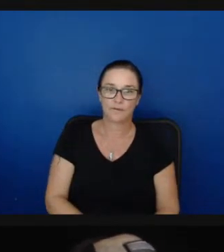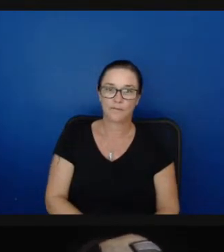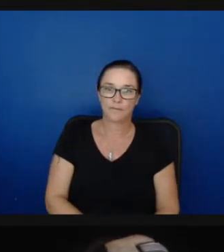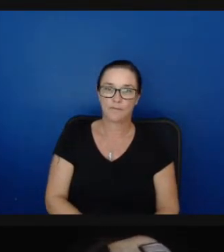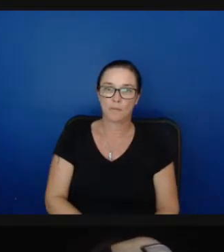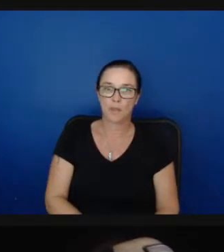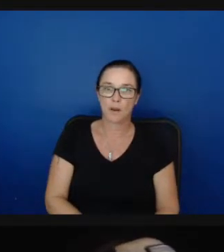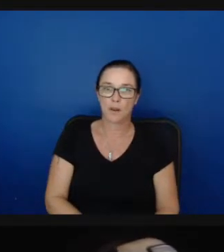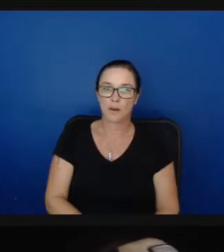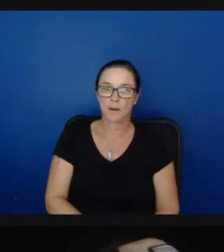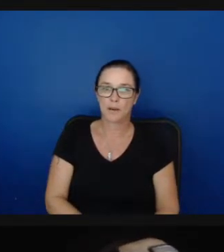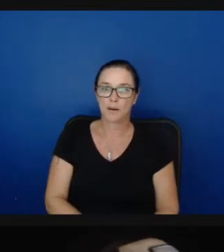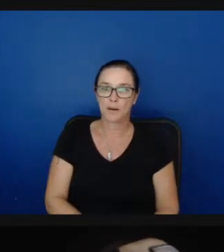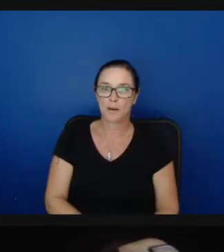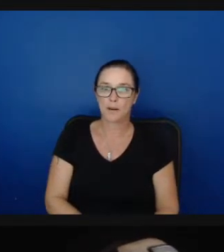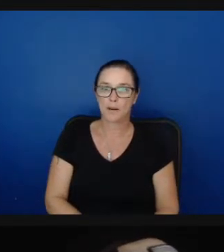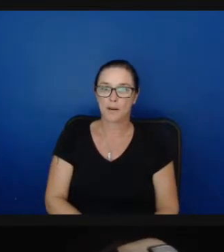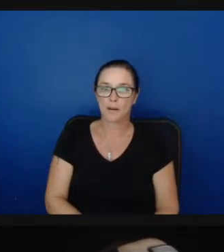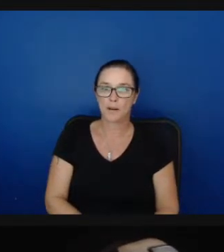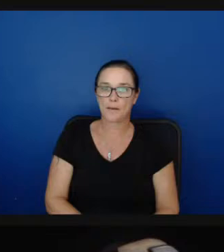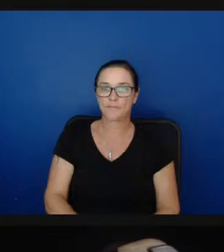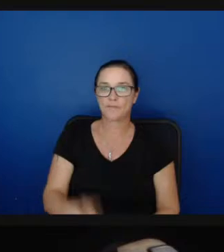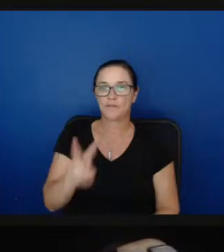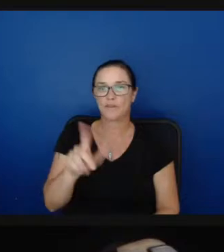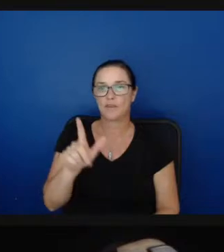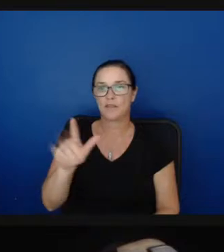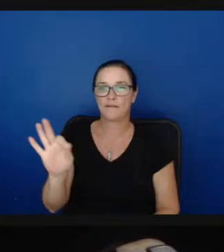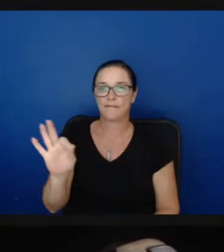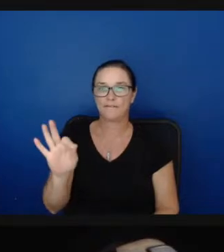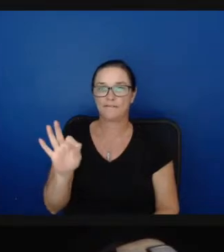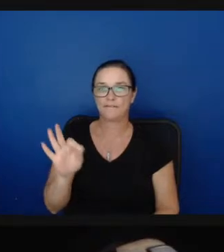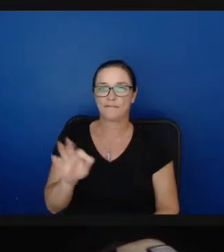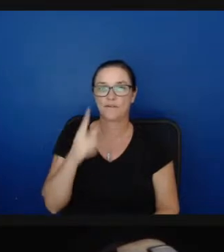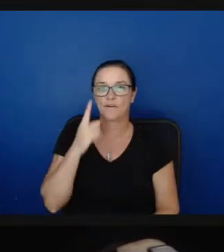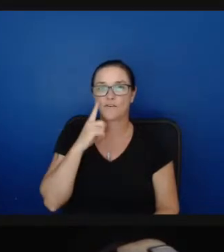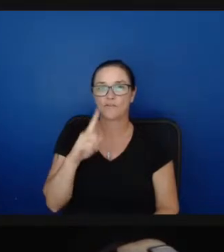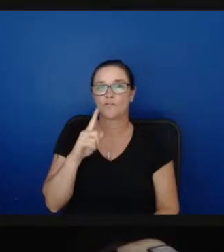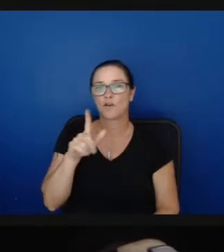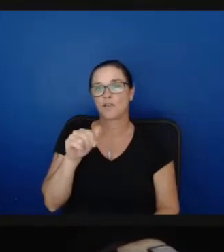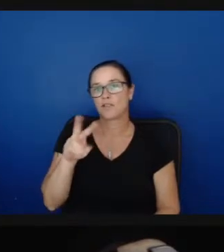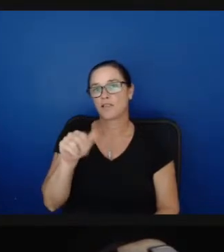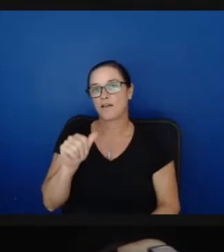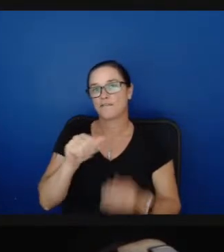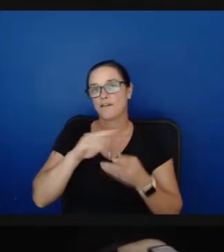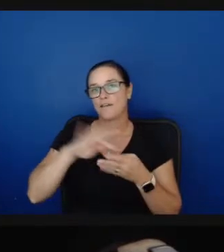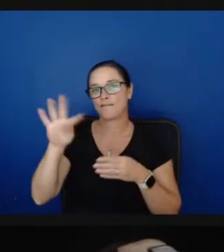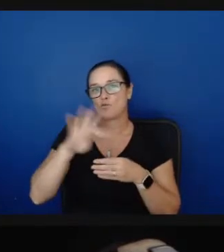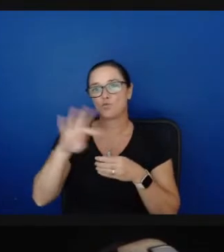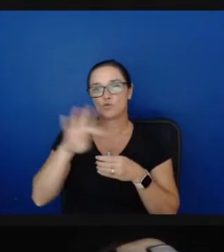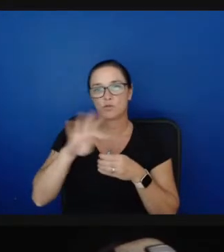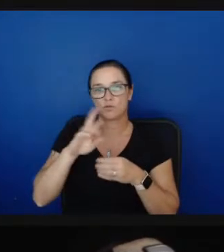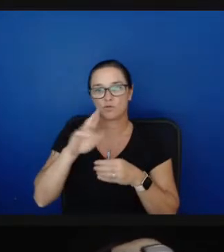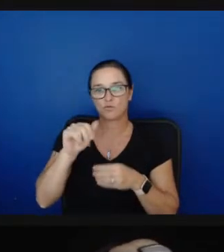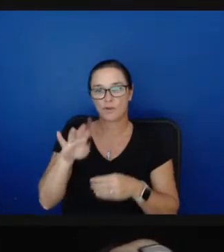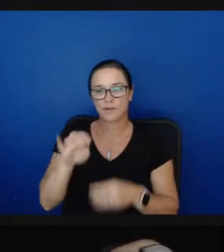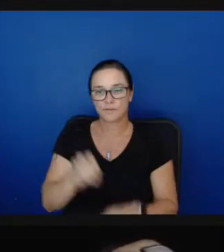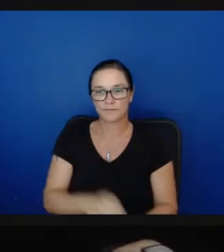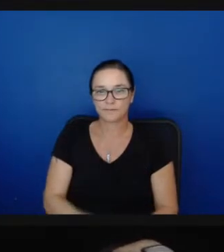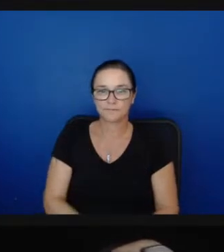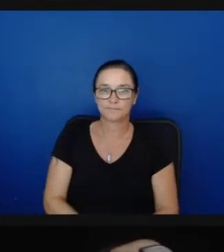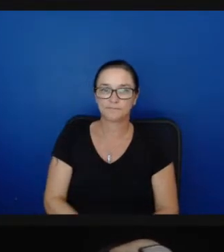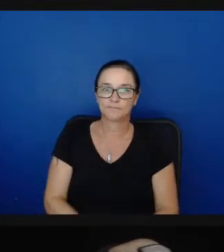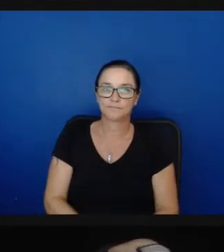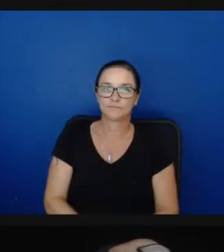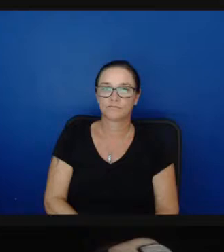Yeah, there was a VLF, right, for lava effusion rates. That was the big thing there at the time.